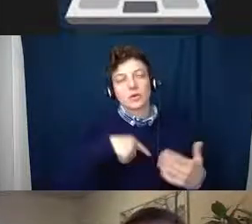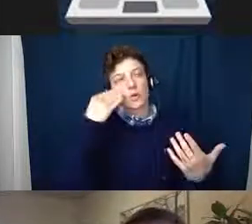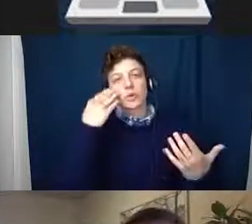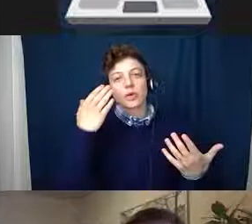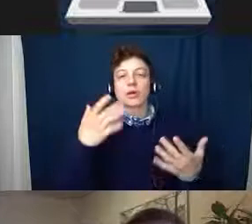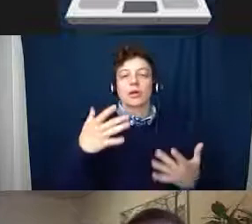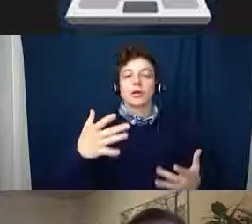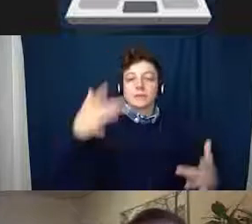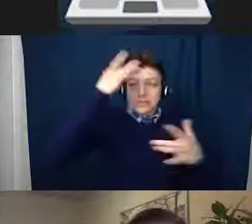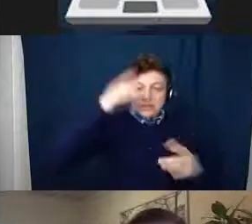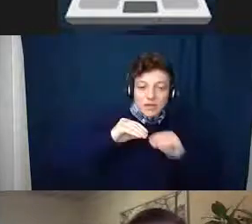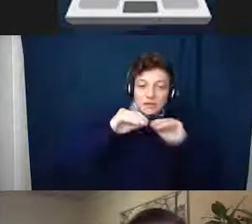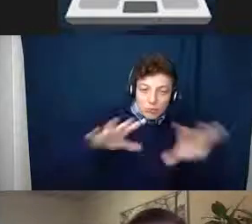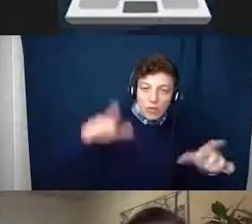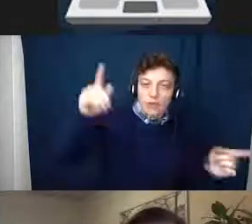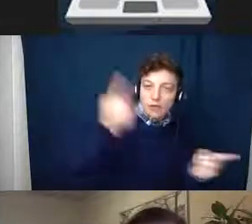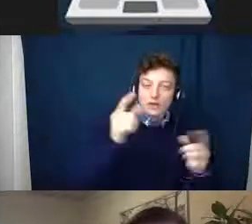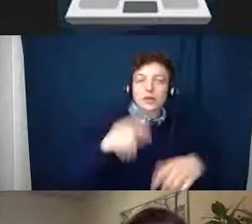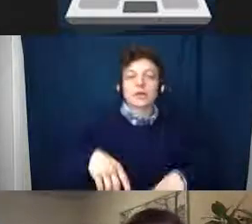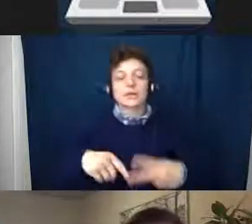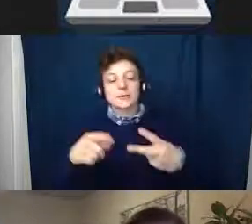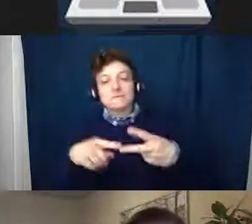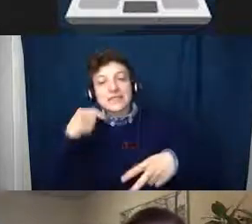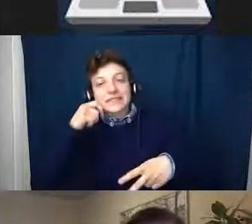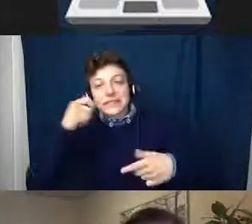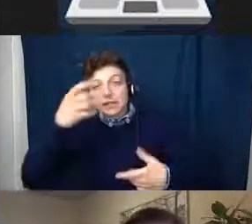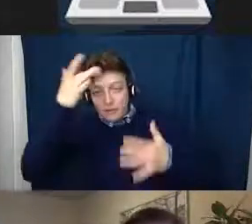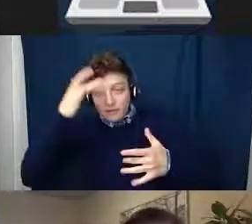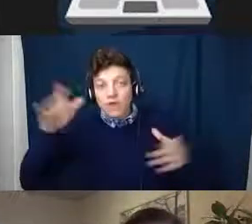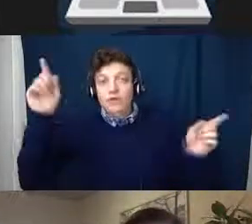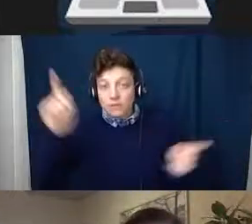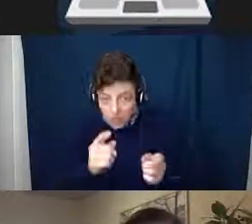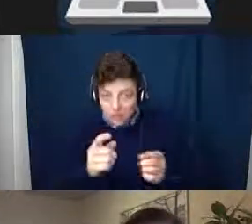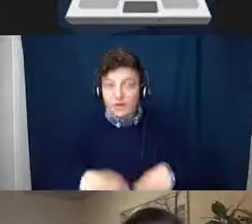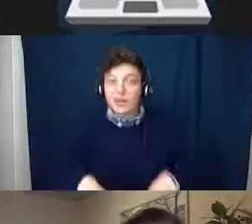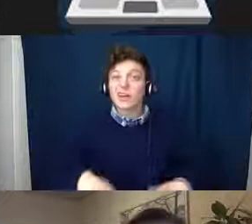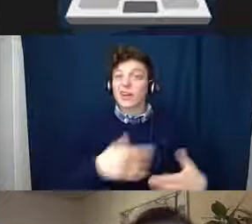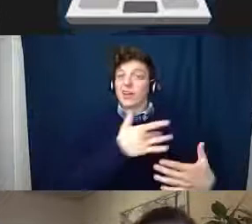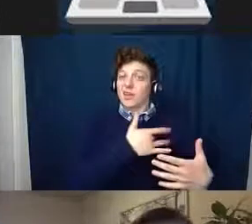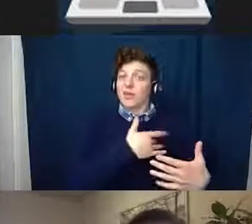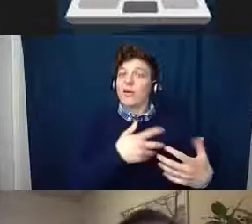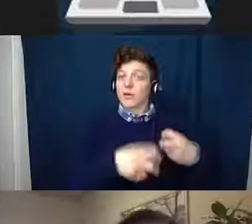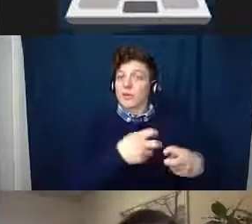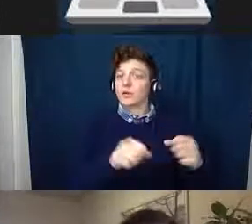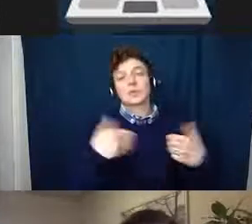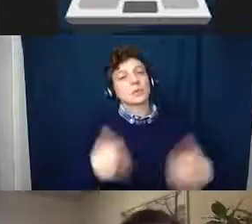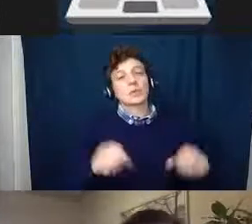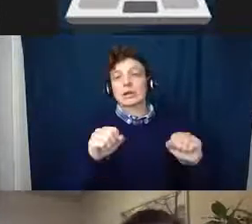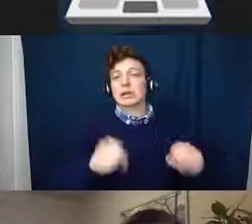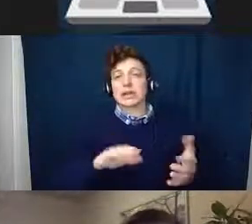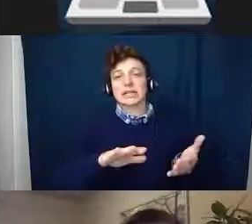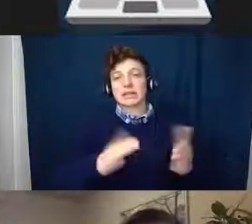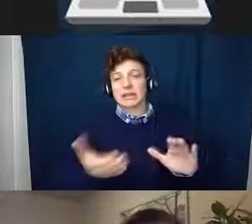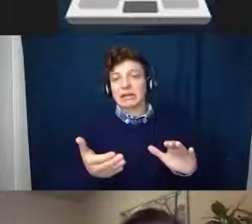and skin infections, as well as serious infections like endocarditis of the heart that can be deadly. We also know that